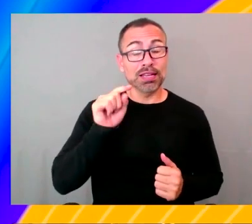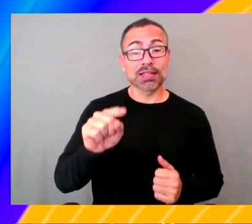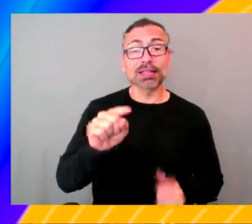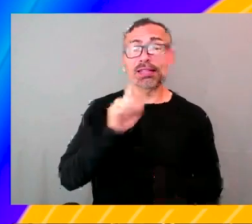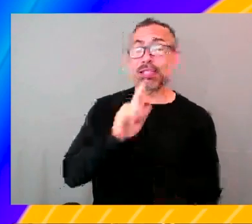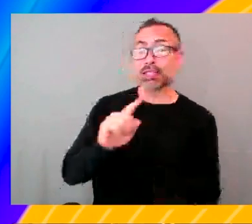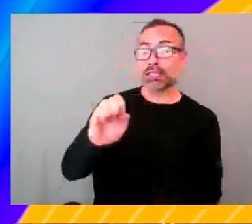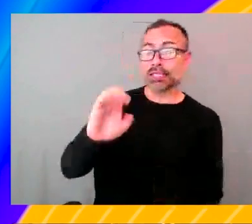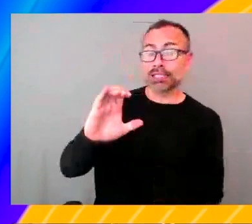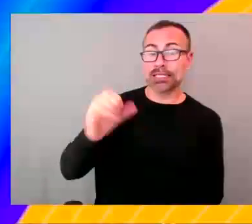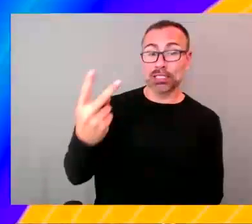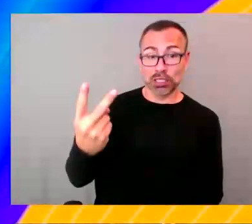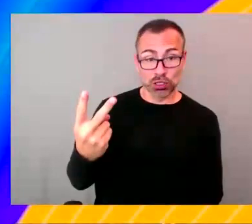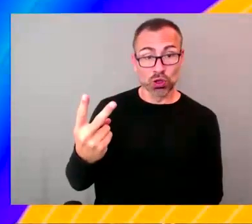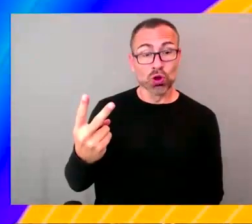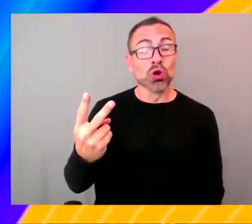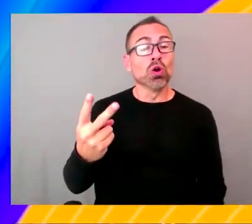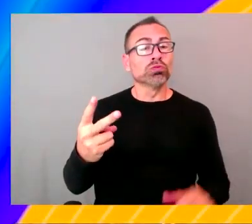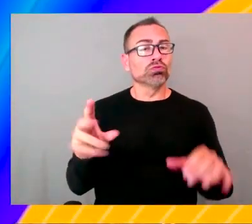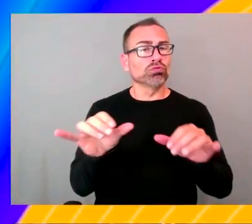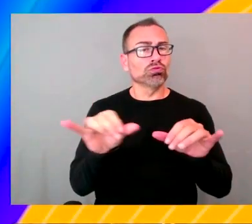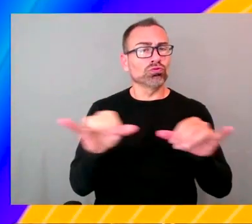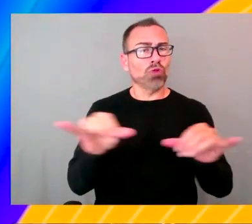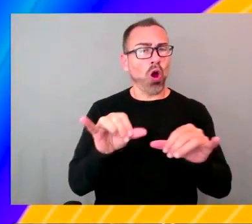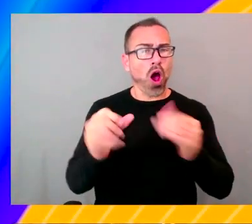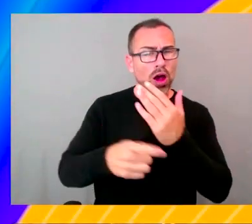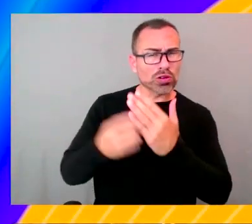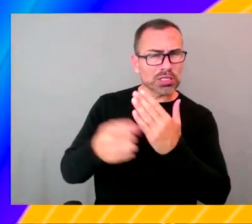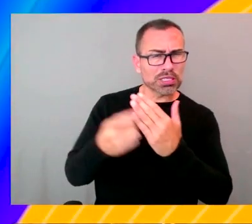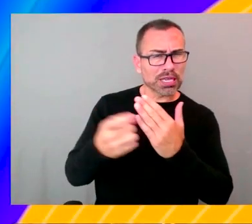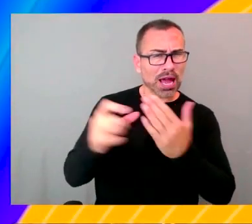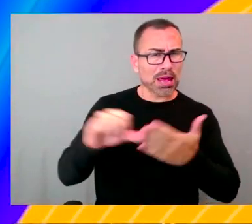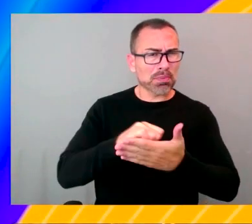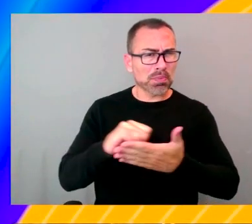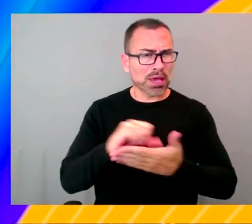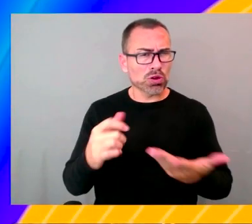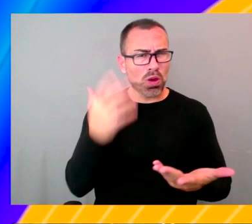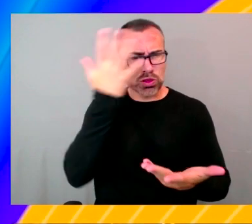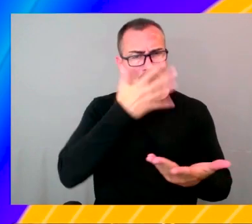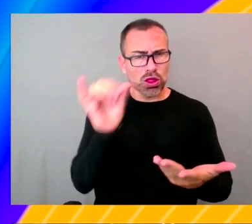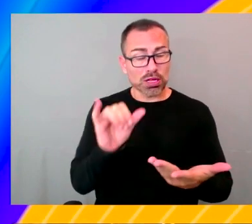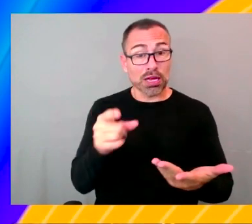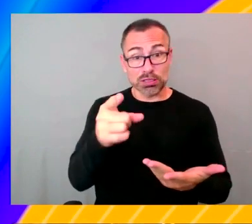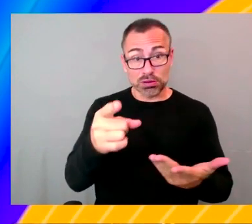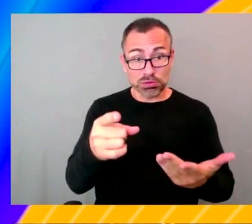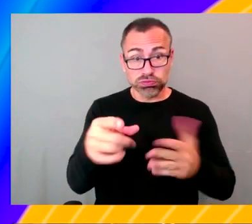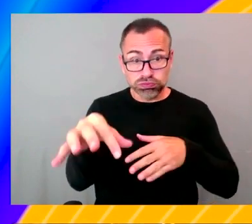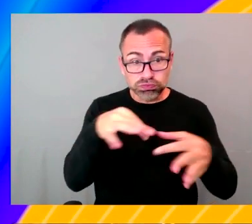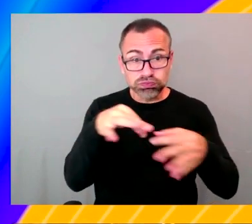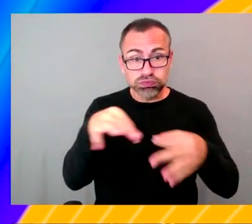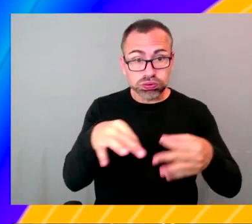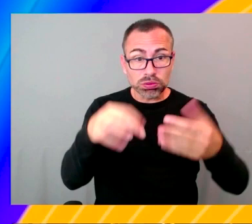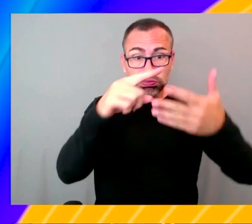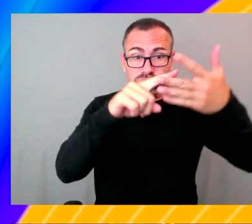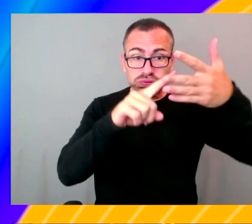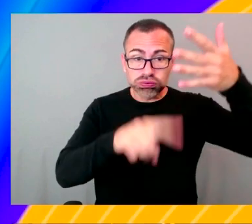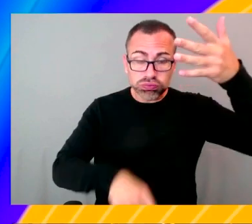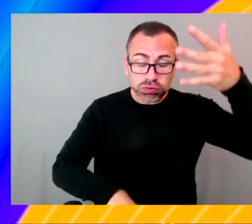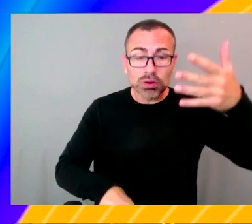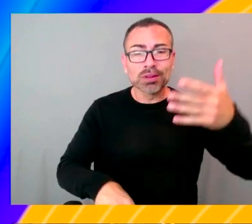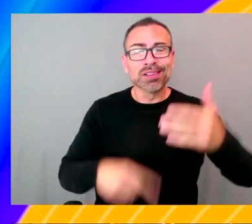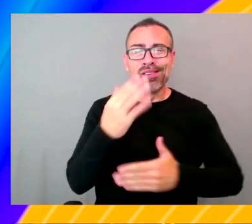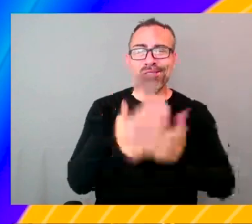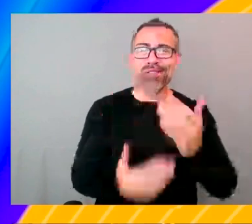page or documentation. What is EC2 auto-scaling? And this actually walks you through like the three main components that are required